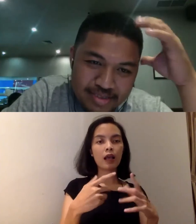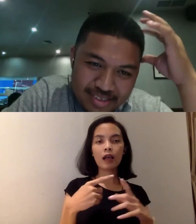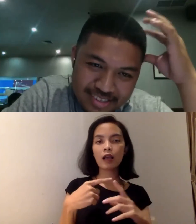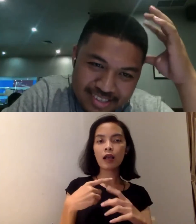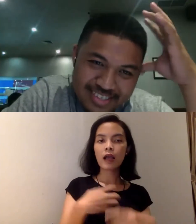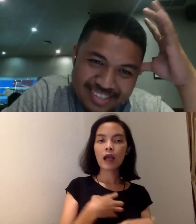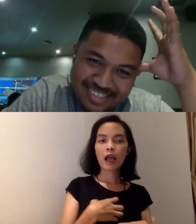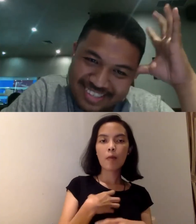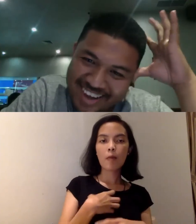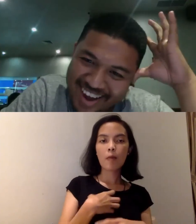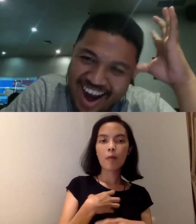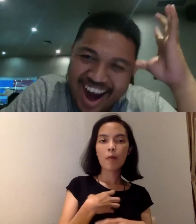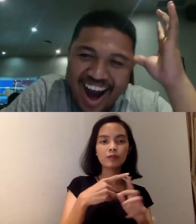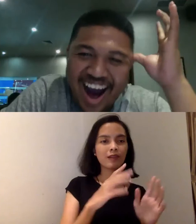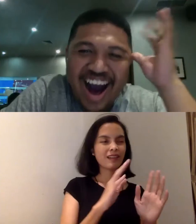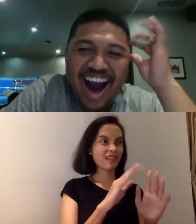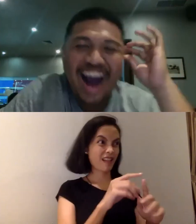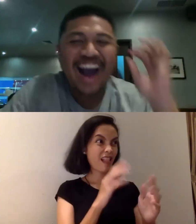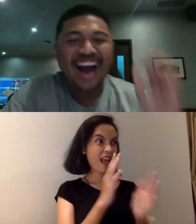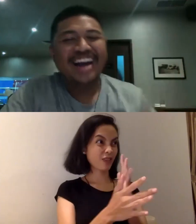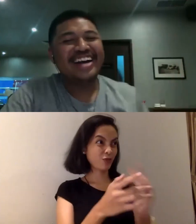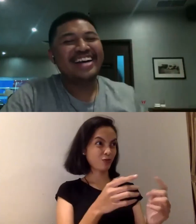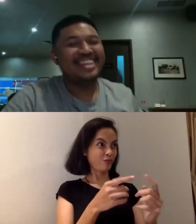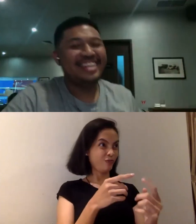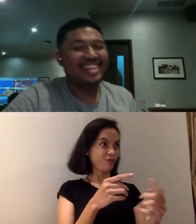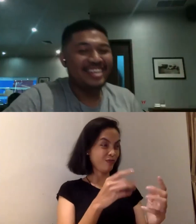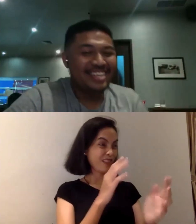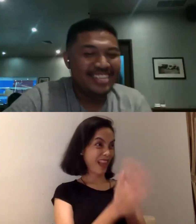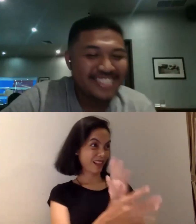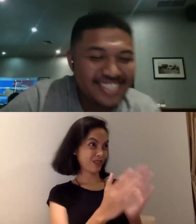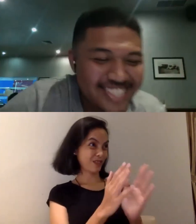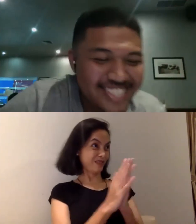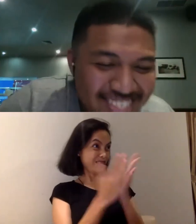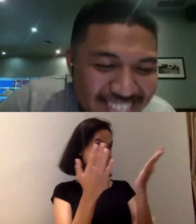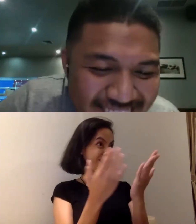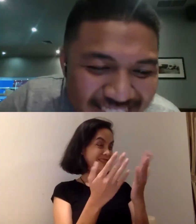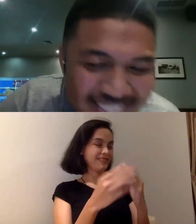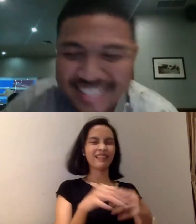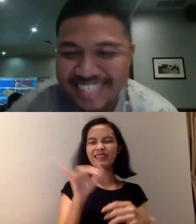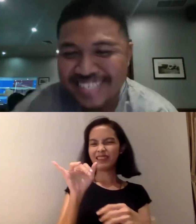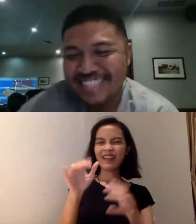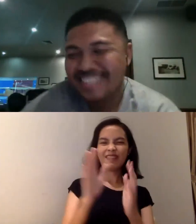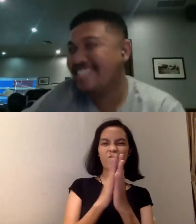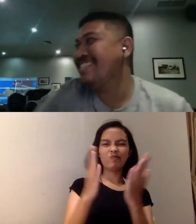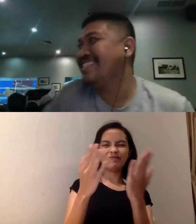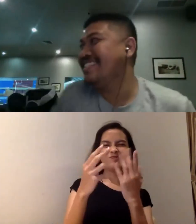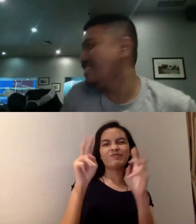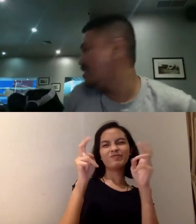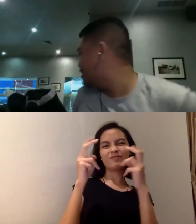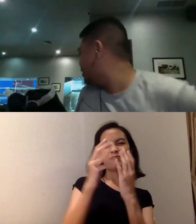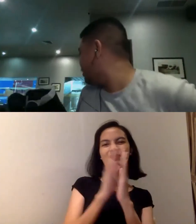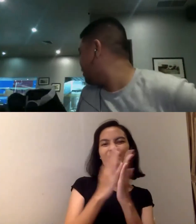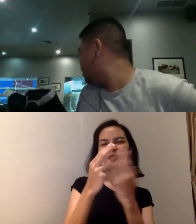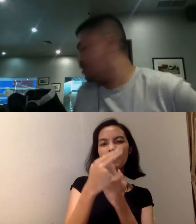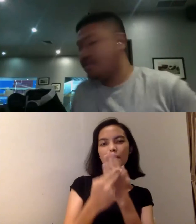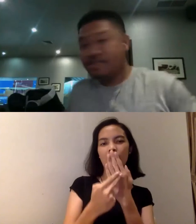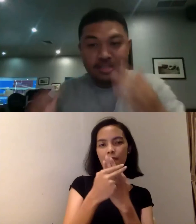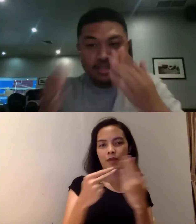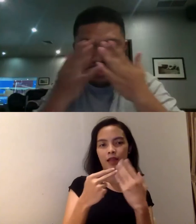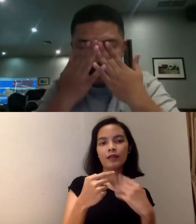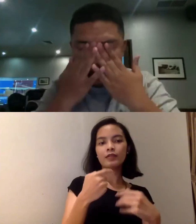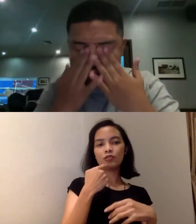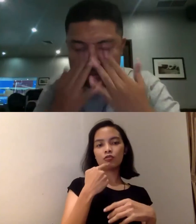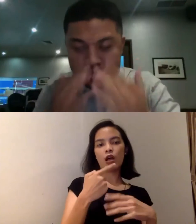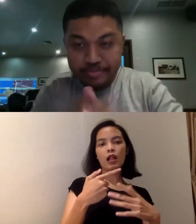emotional. Yes, straight to the Bible. It's a range of strong and positive emotional and